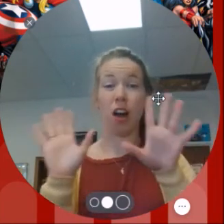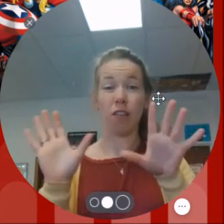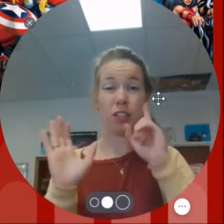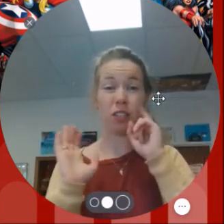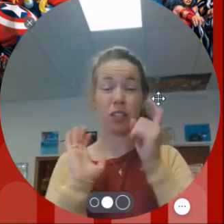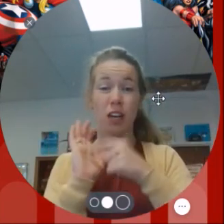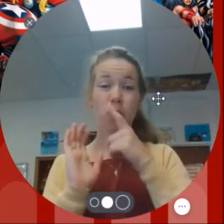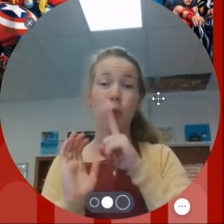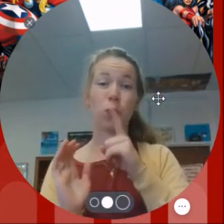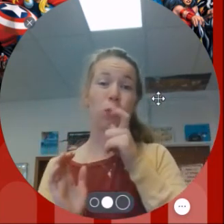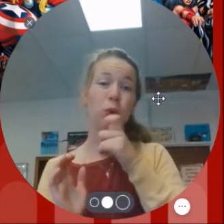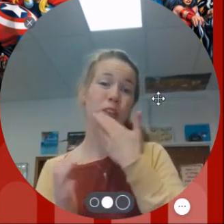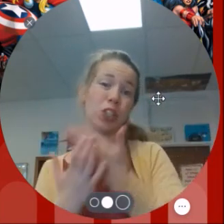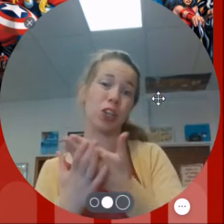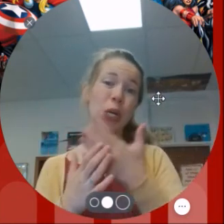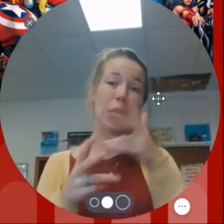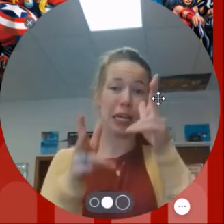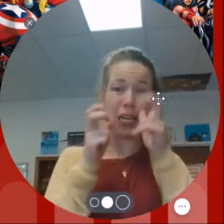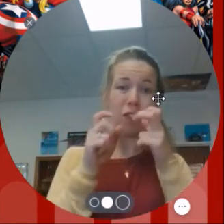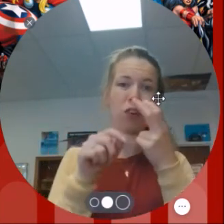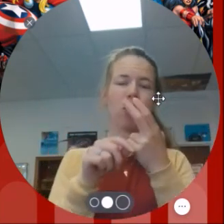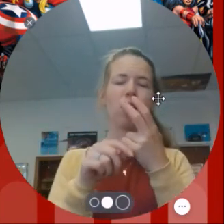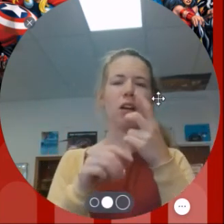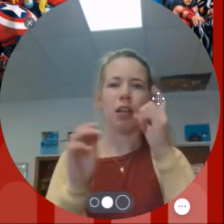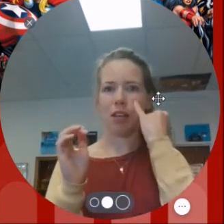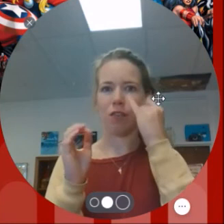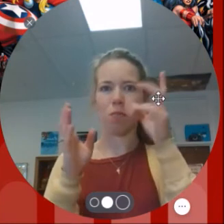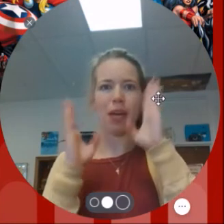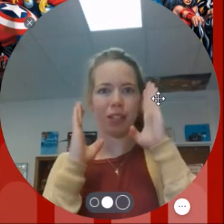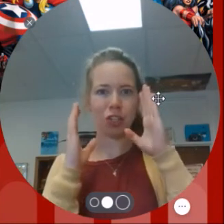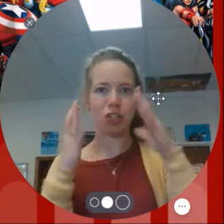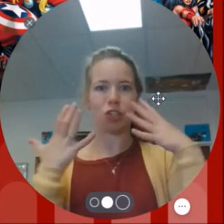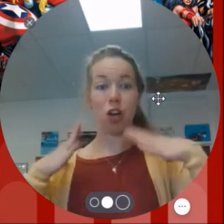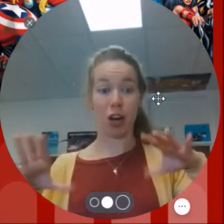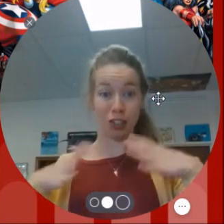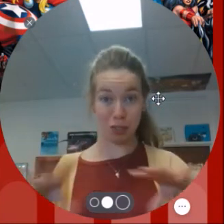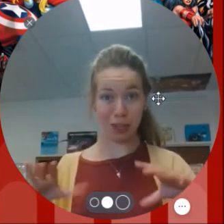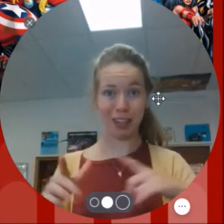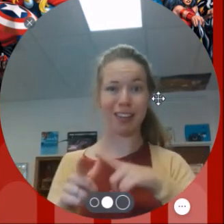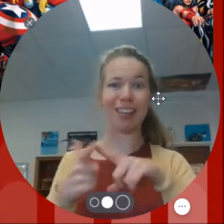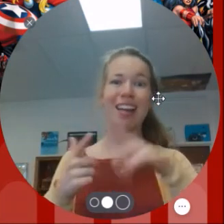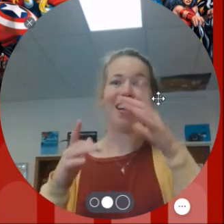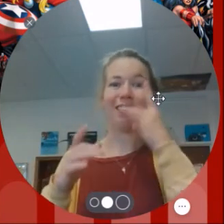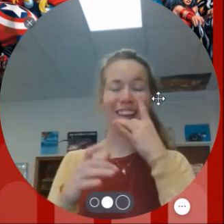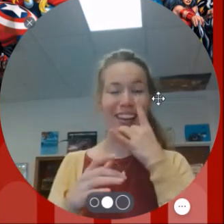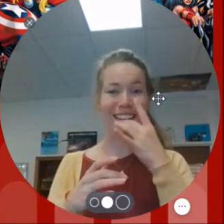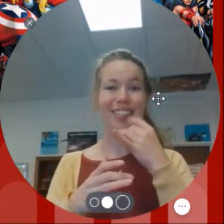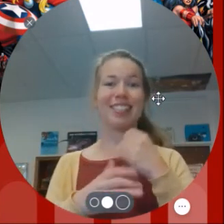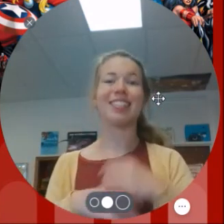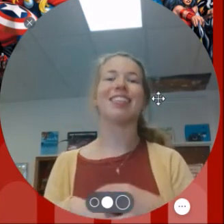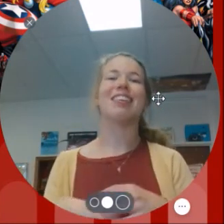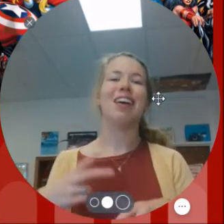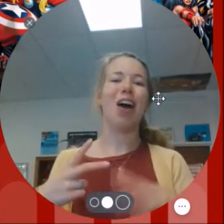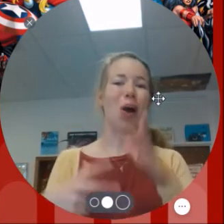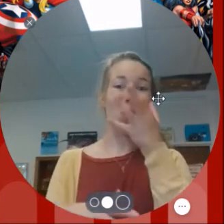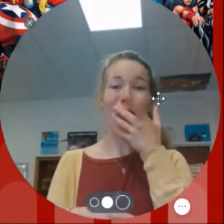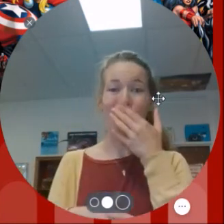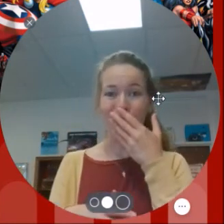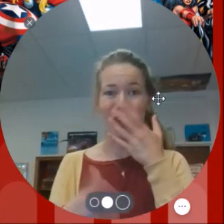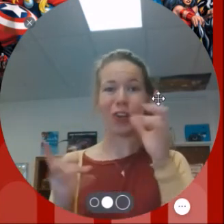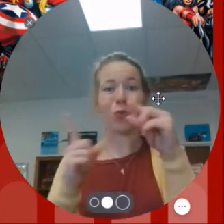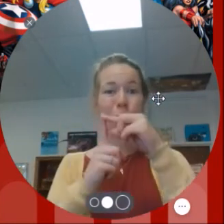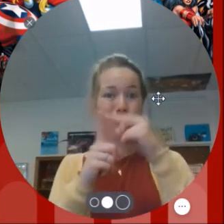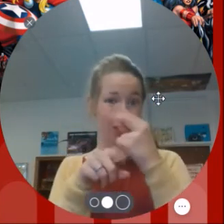It's very obvious to tell who is good and evil if you pay attention to costuming, lights,